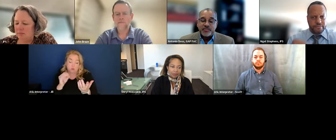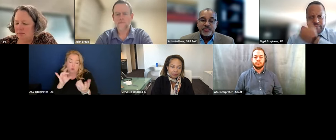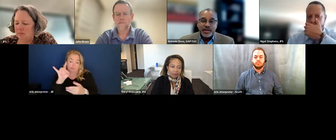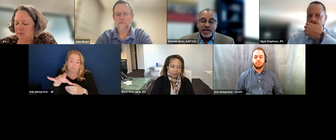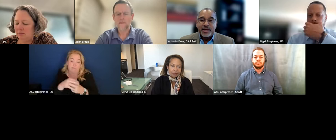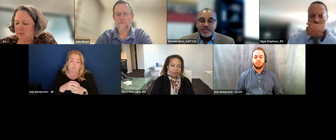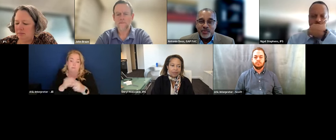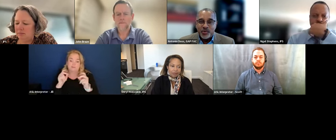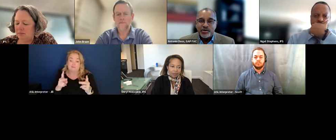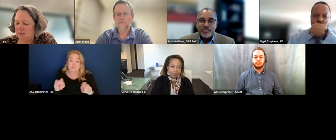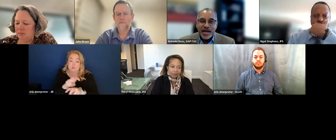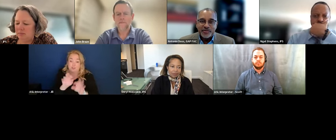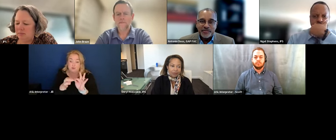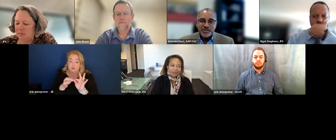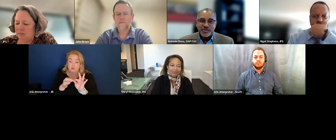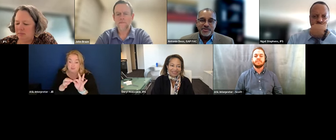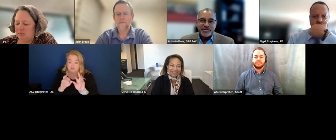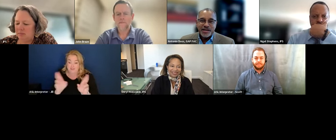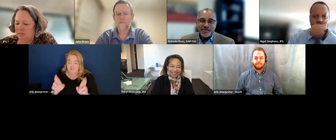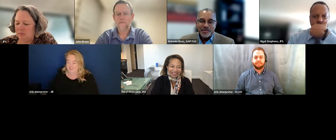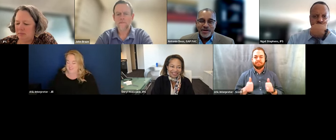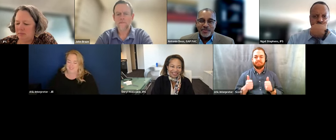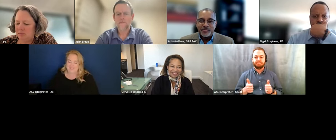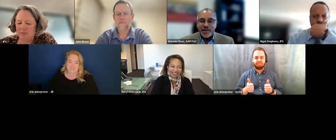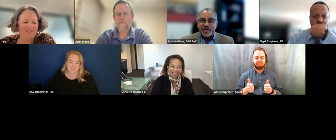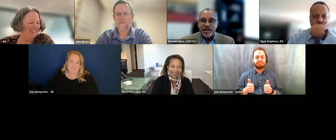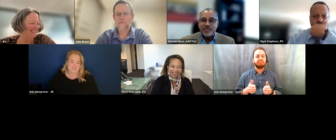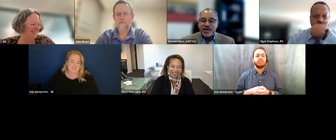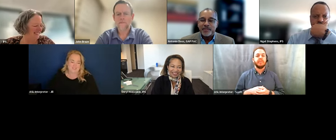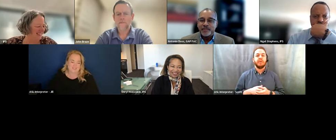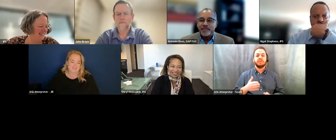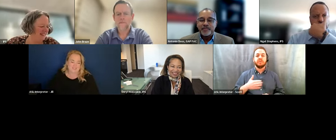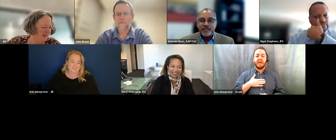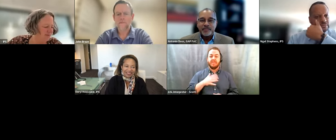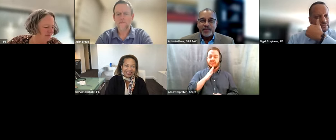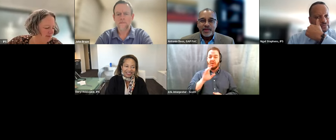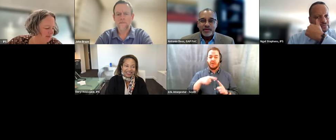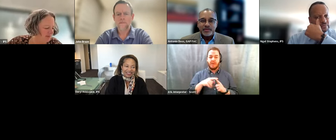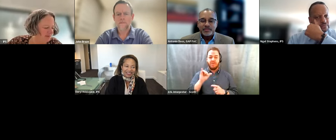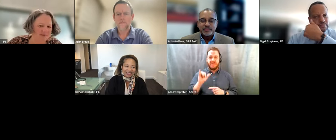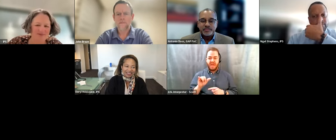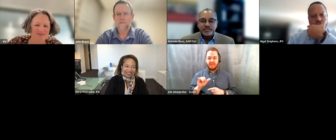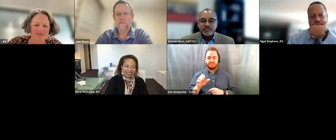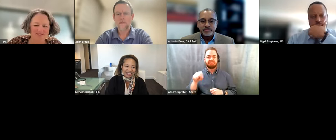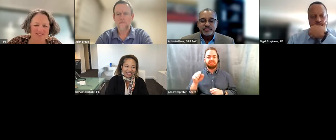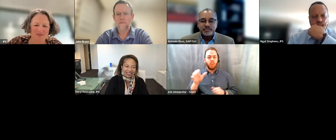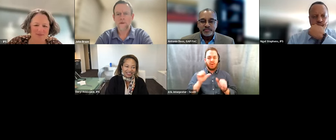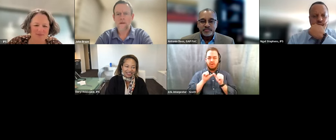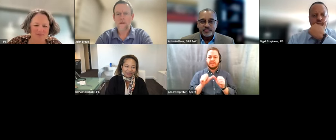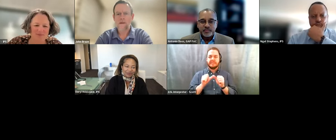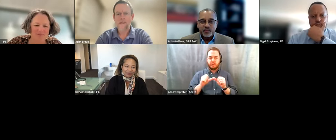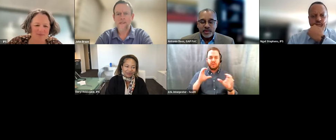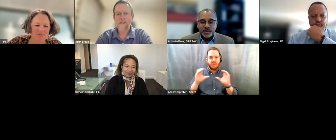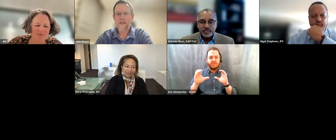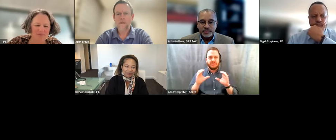there as a welcome mat over Zoom to say, you know, we'd be happy to talk about it. Yeah, let's continue the conversation. I'm